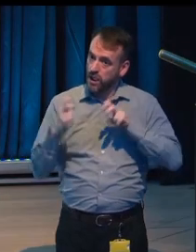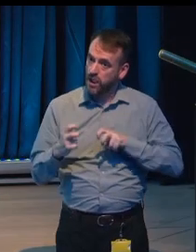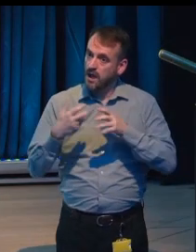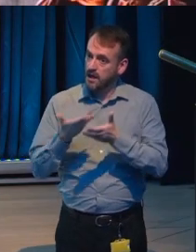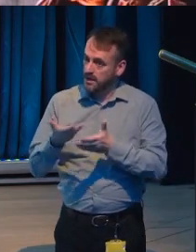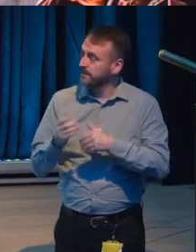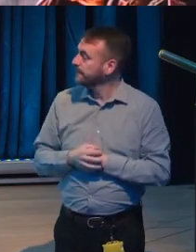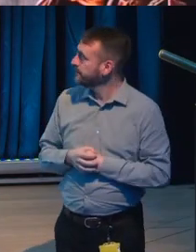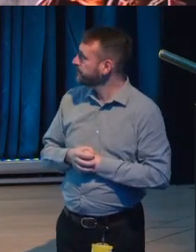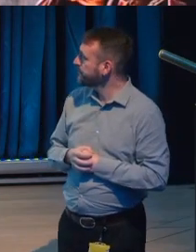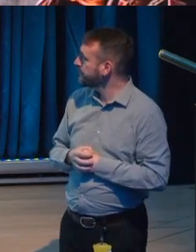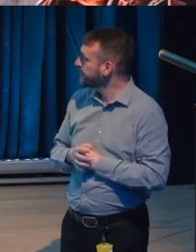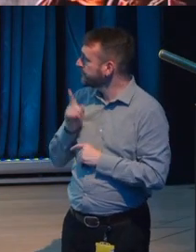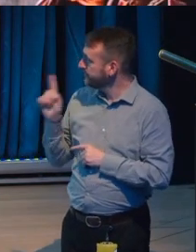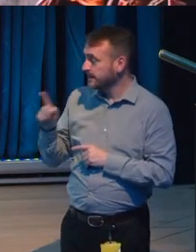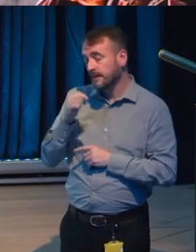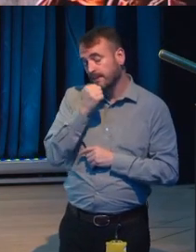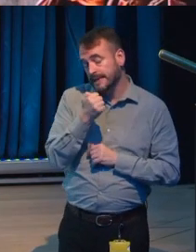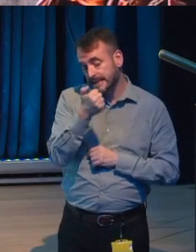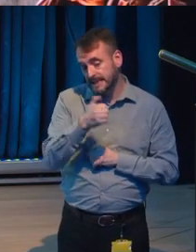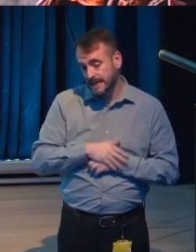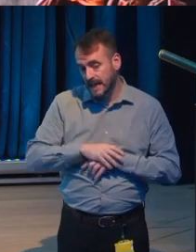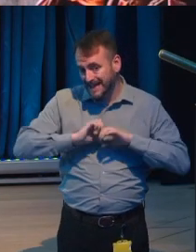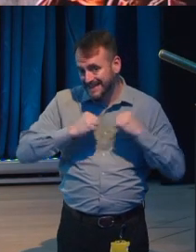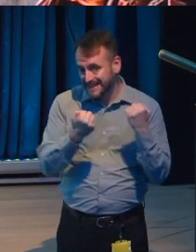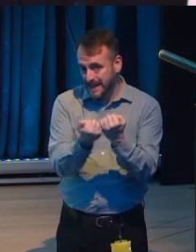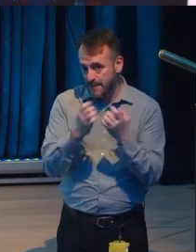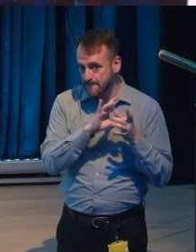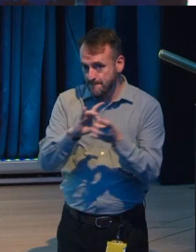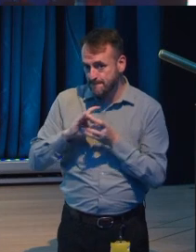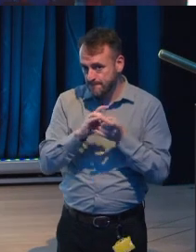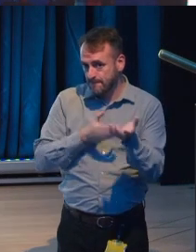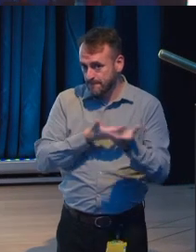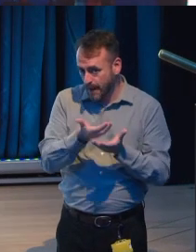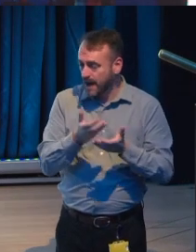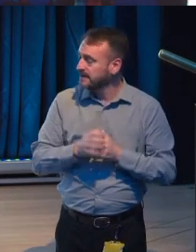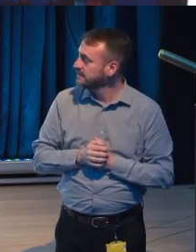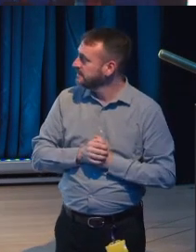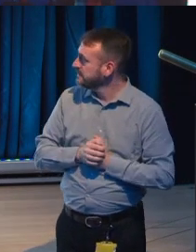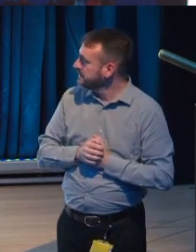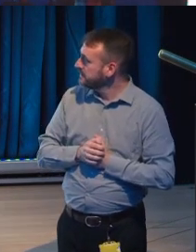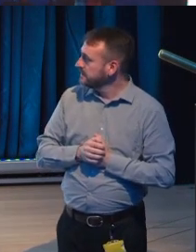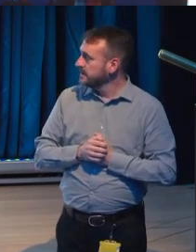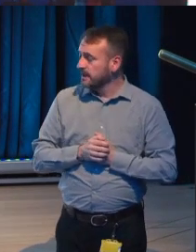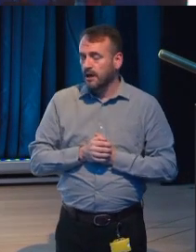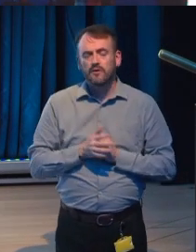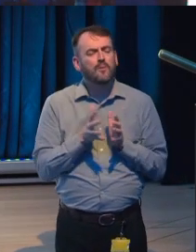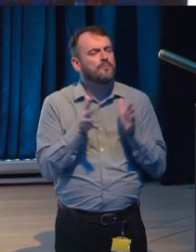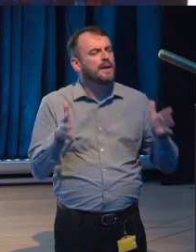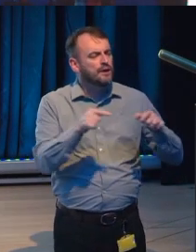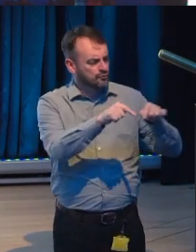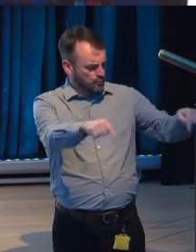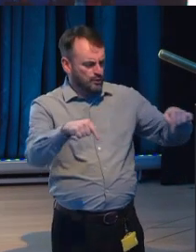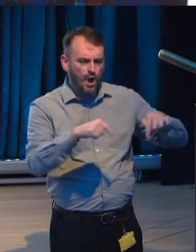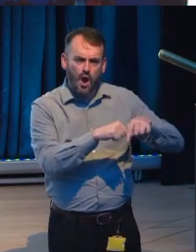Lesson number 6, be a team player. So the other thing about a big studio and a large game